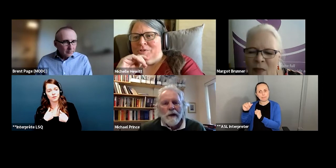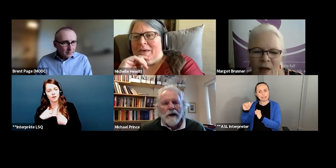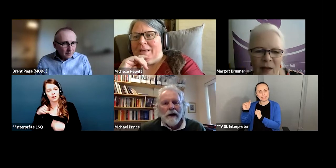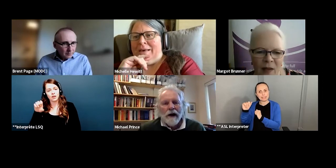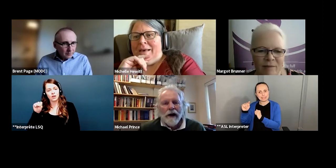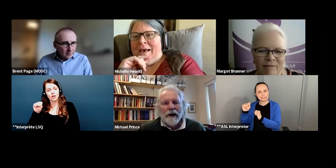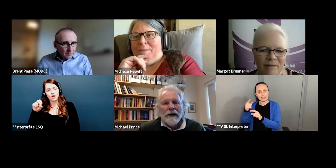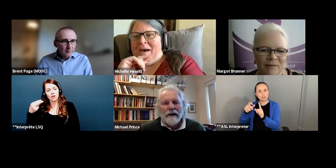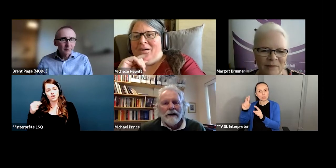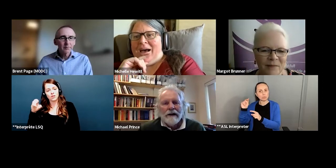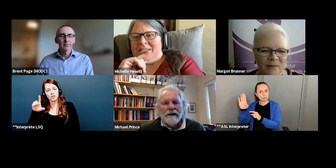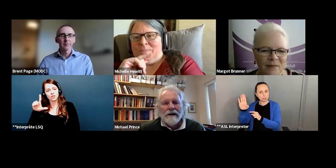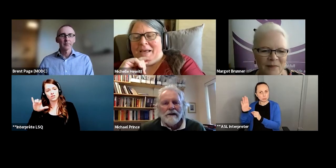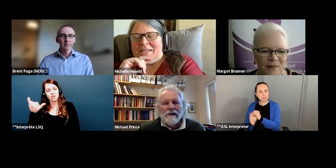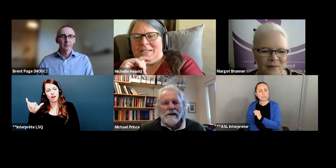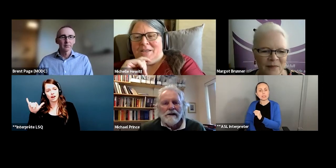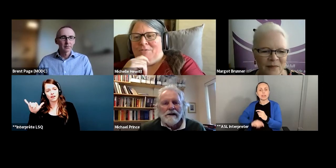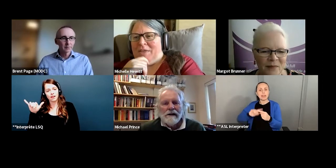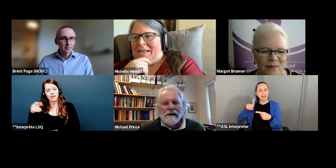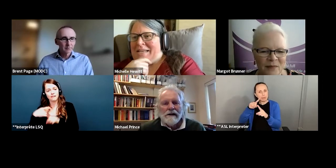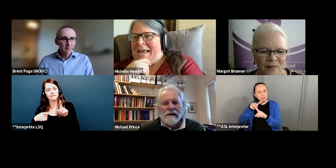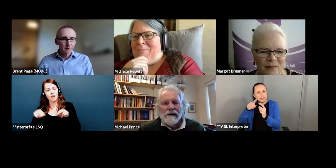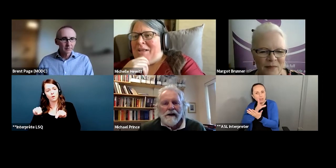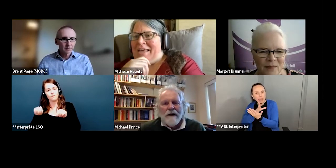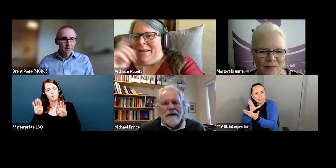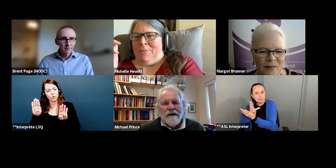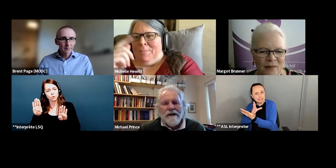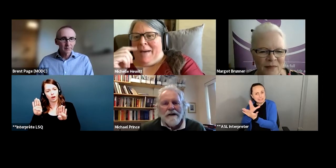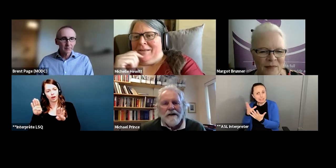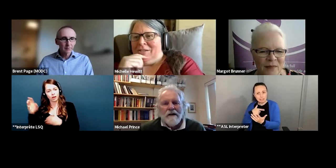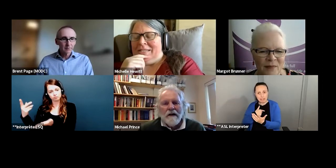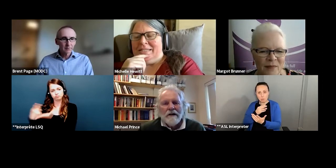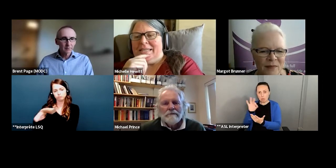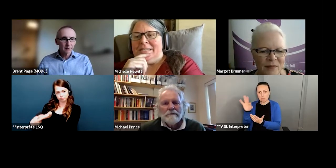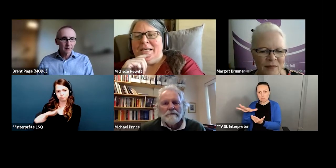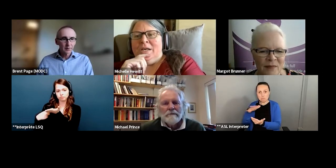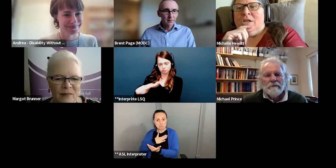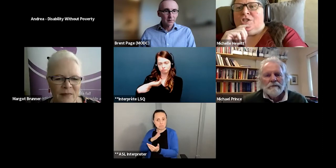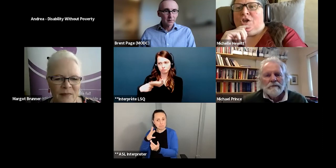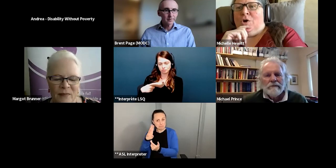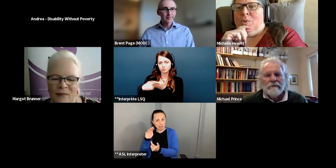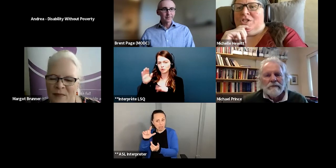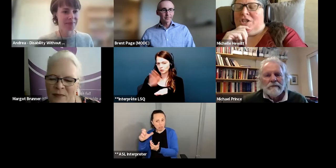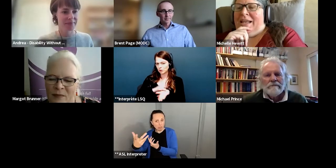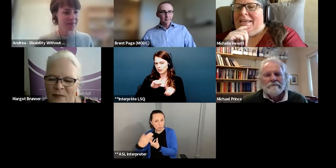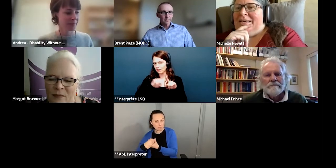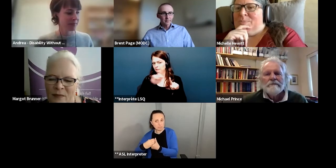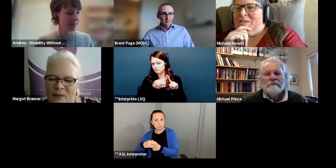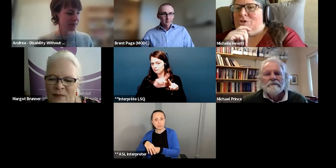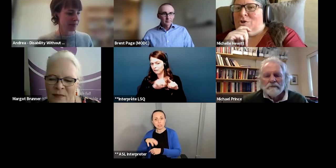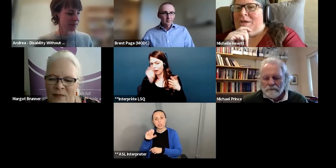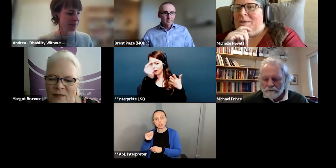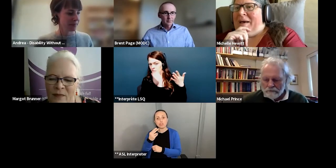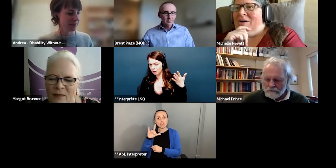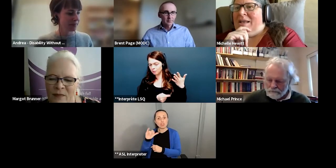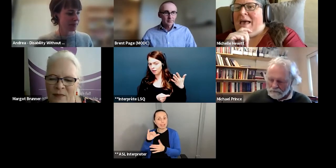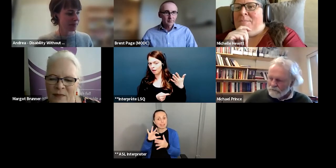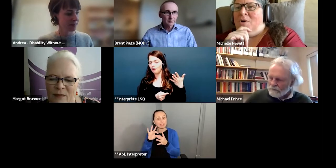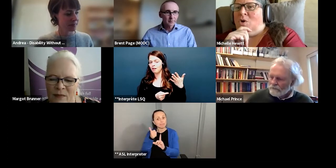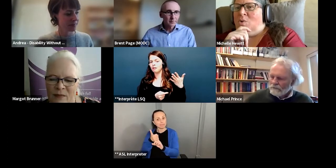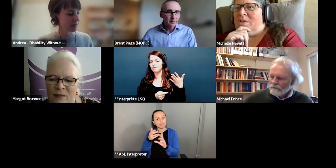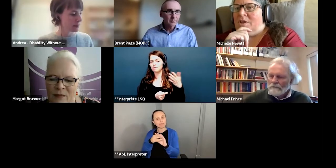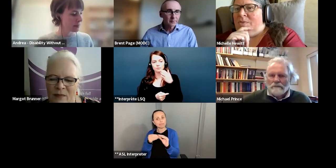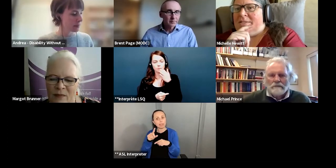New Brunswick about aspects of things, and I want to kind of put Michael into this. So Shelley has been talking about